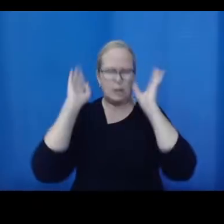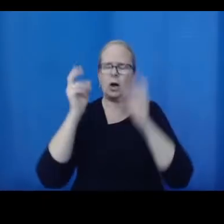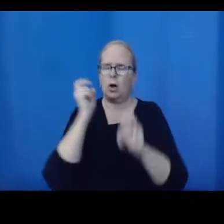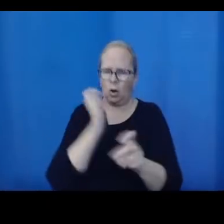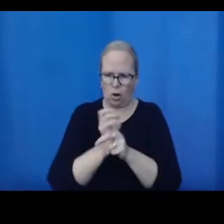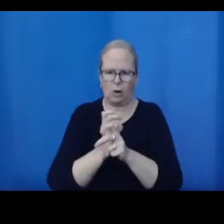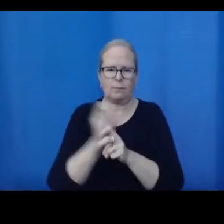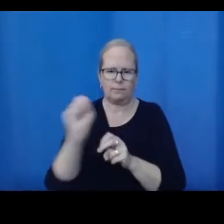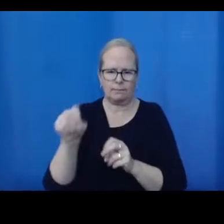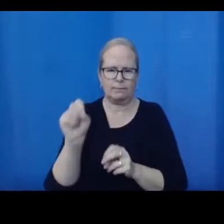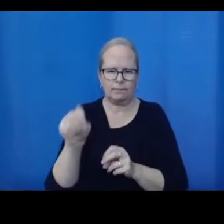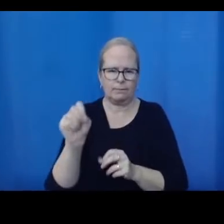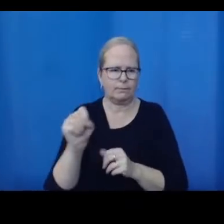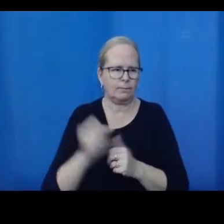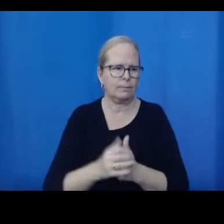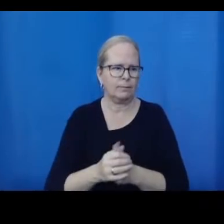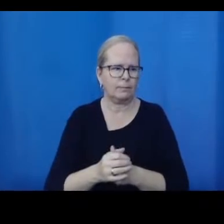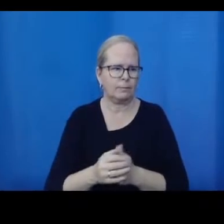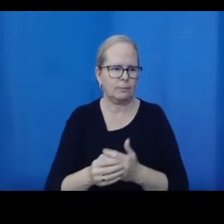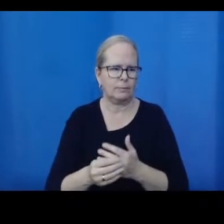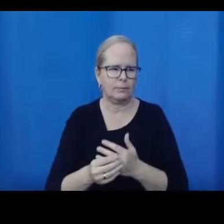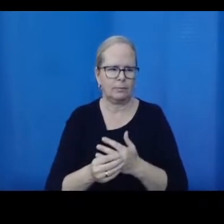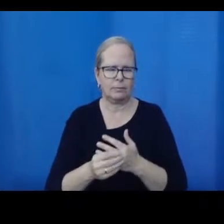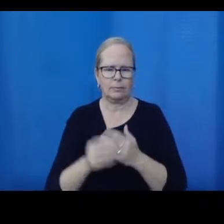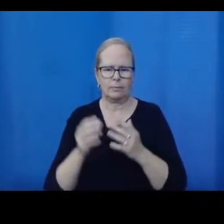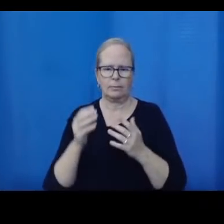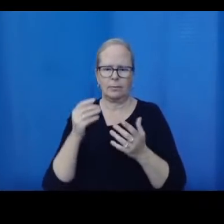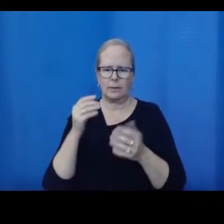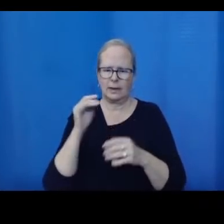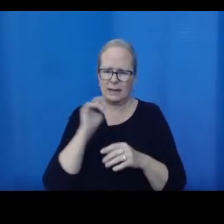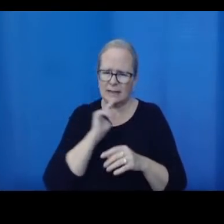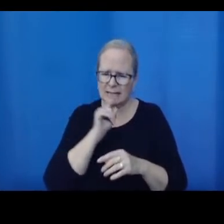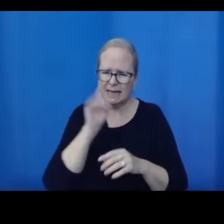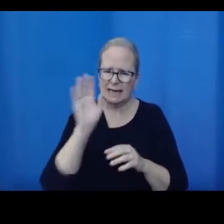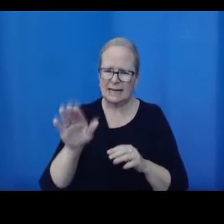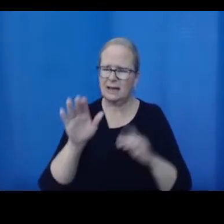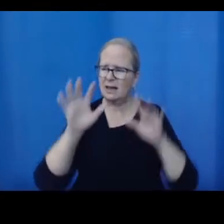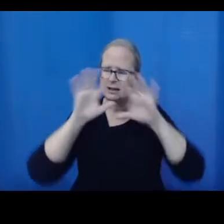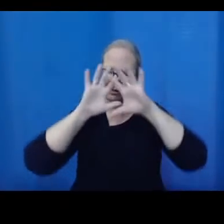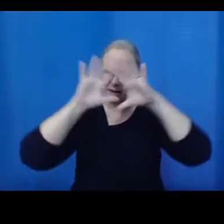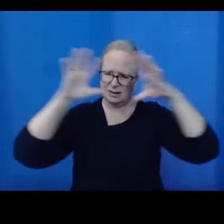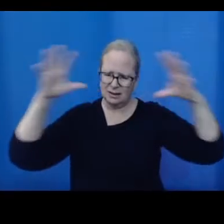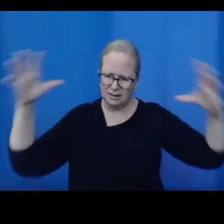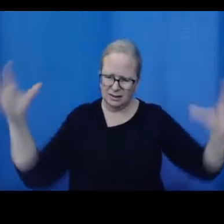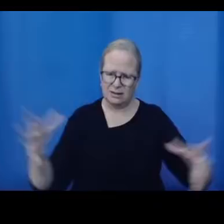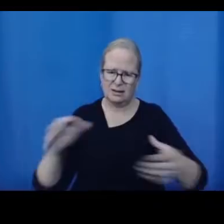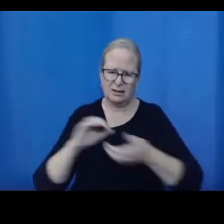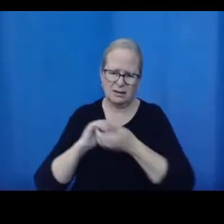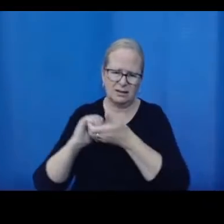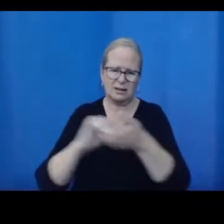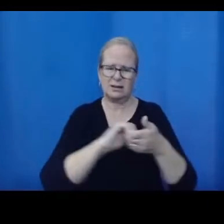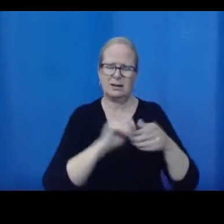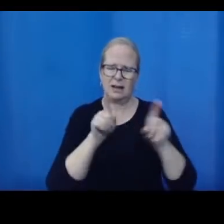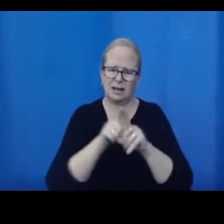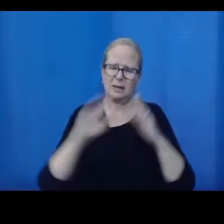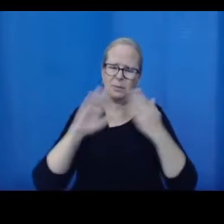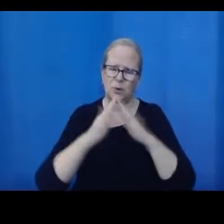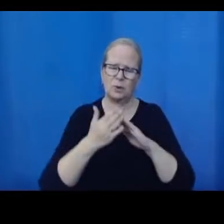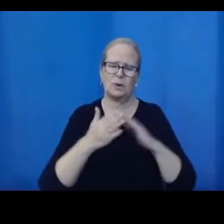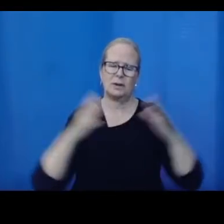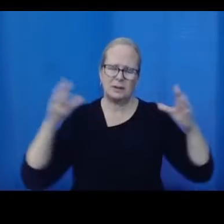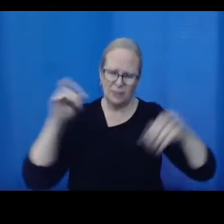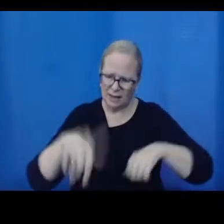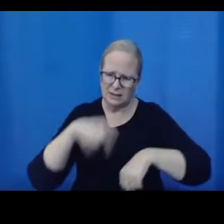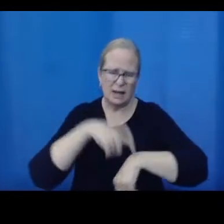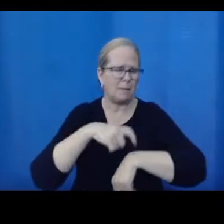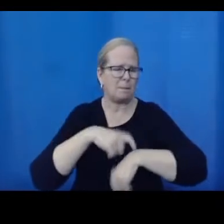come together as a community. And that's really what it is. It's, whether it's children or adults, we all have a fundamental need